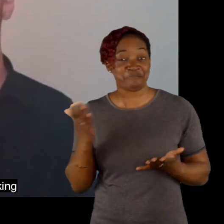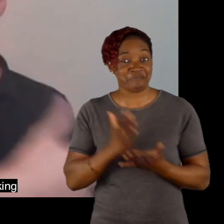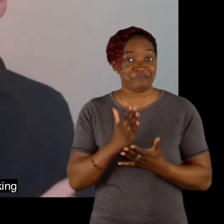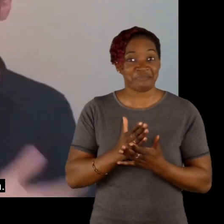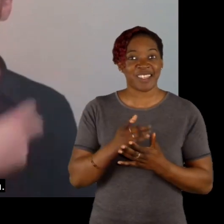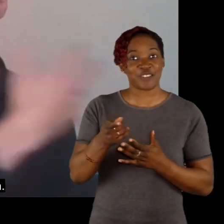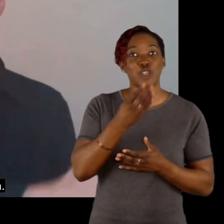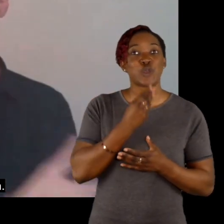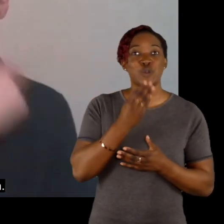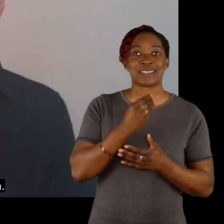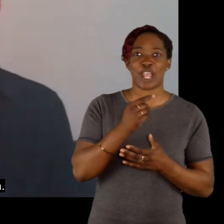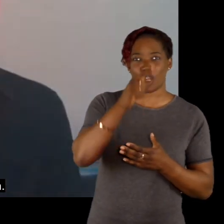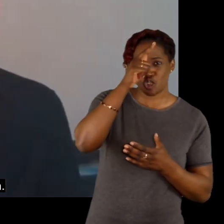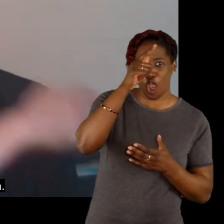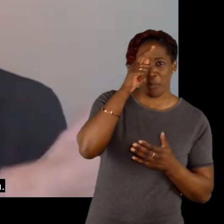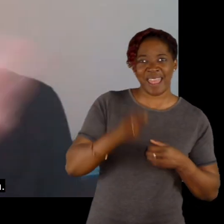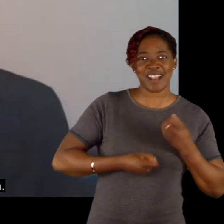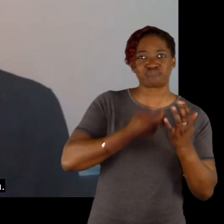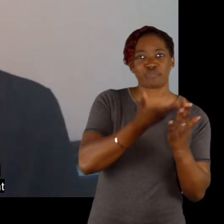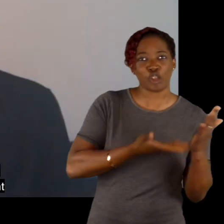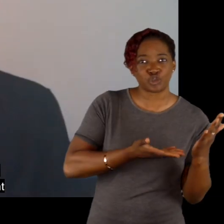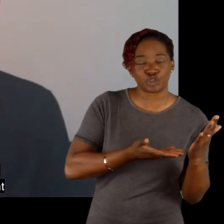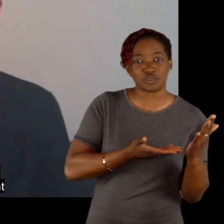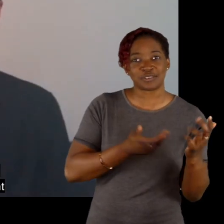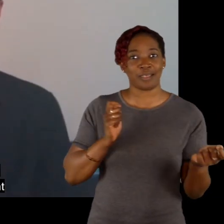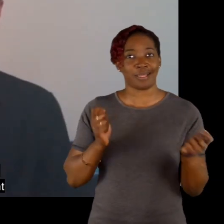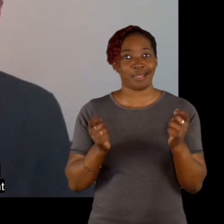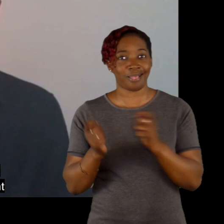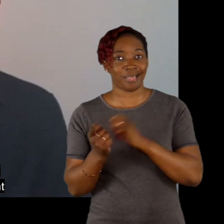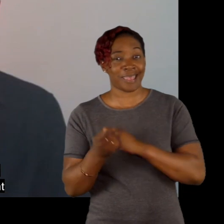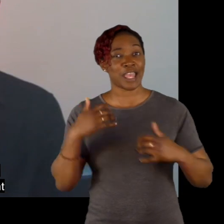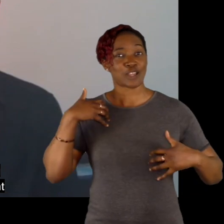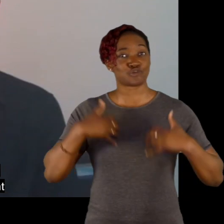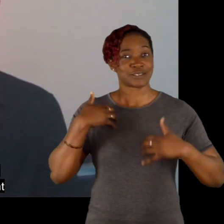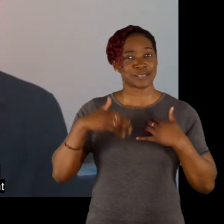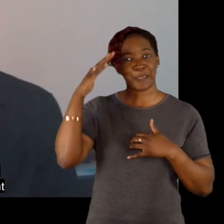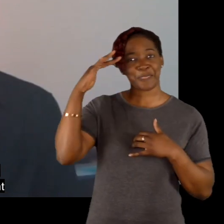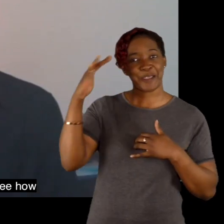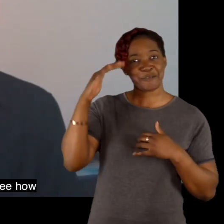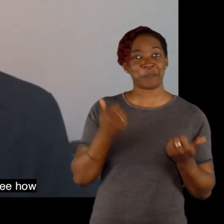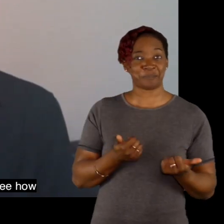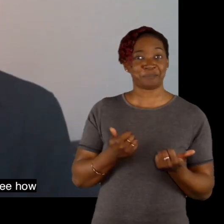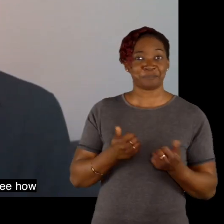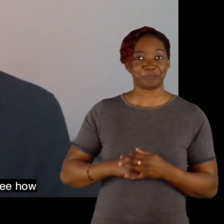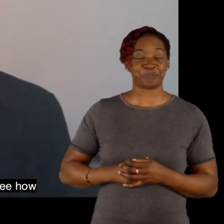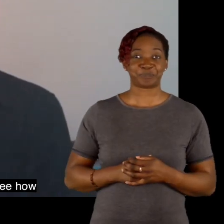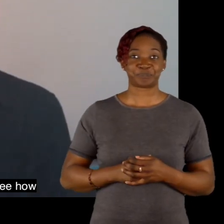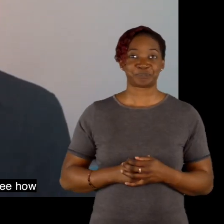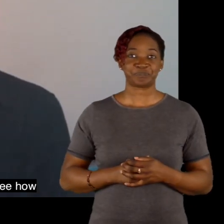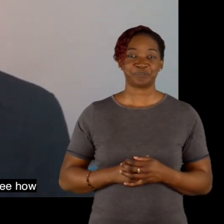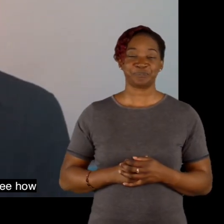idea that you were taking from German expressionism, and it was an interesting bit of theory that you brought into that.